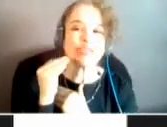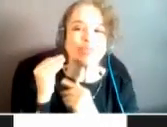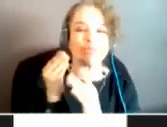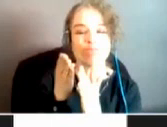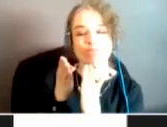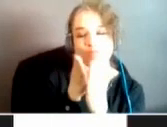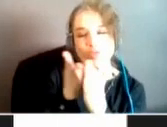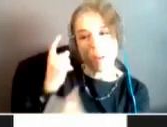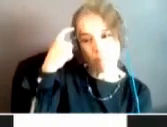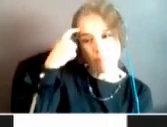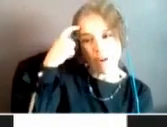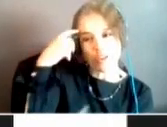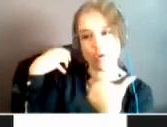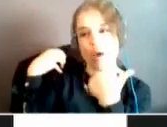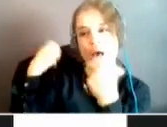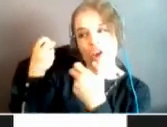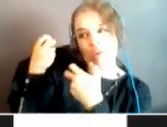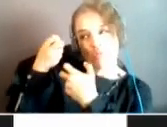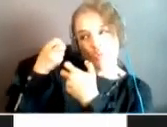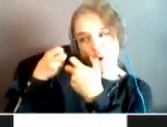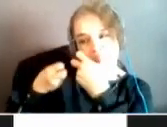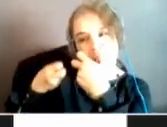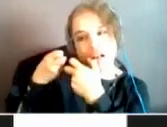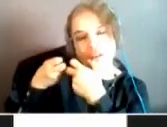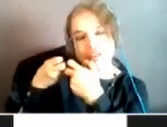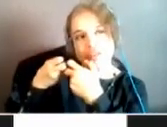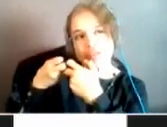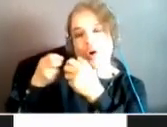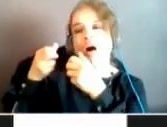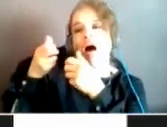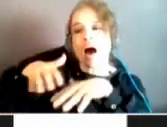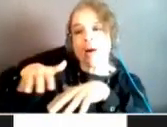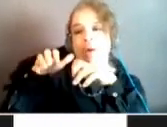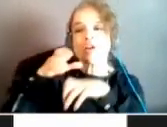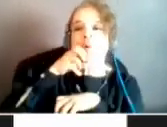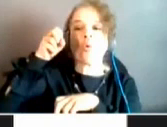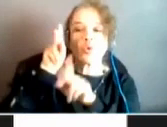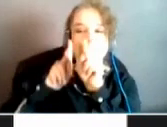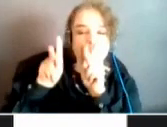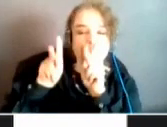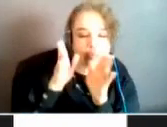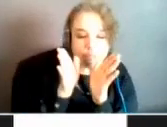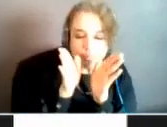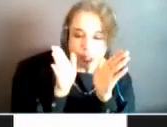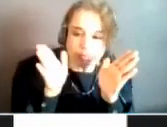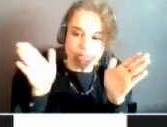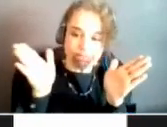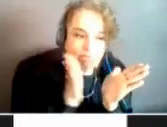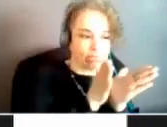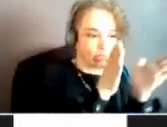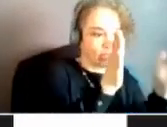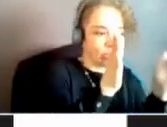comes to mental health issues among older people. And that's been